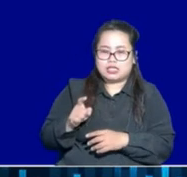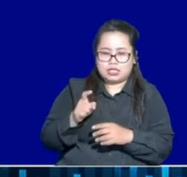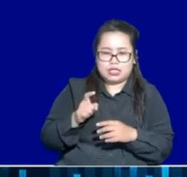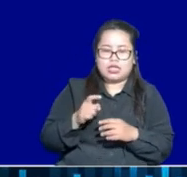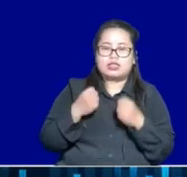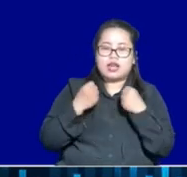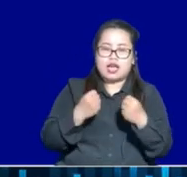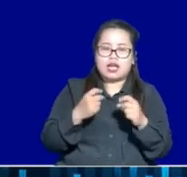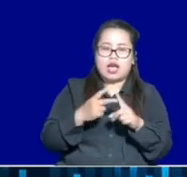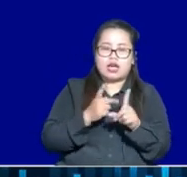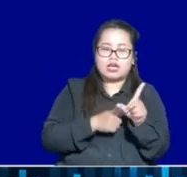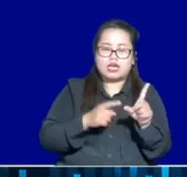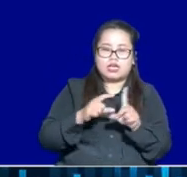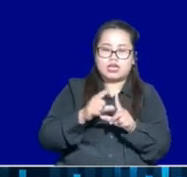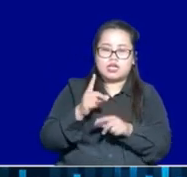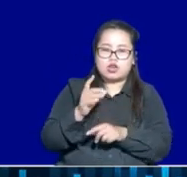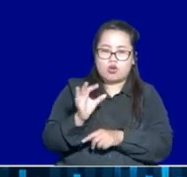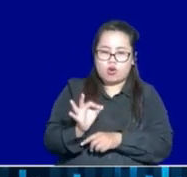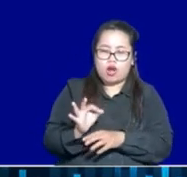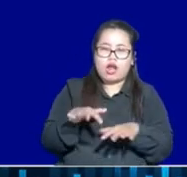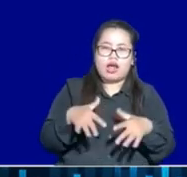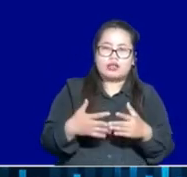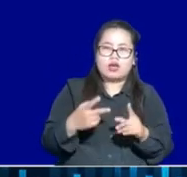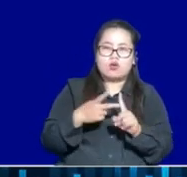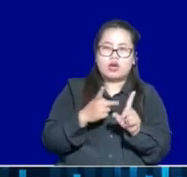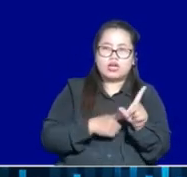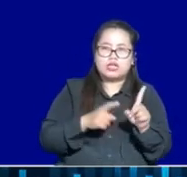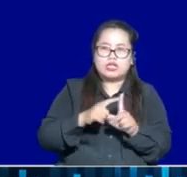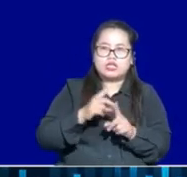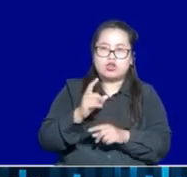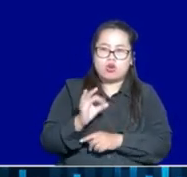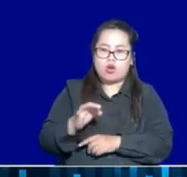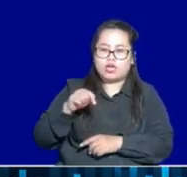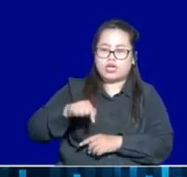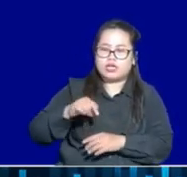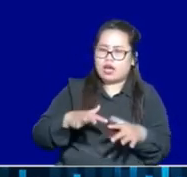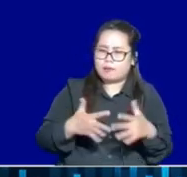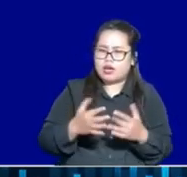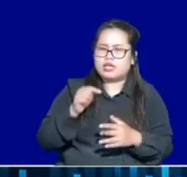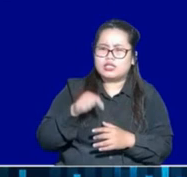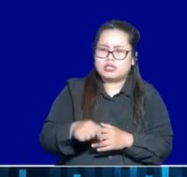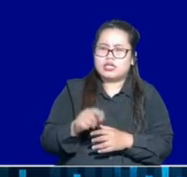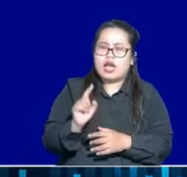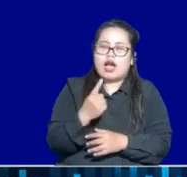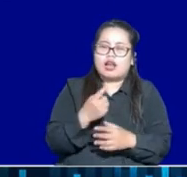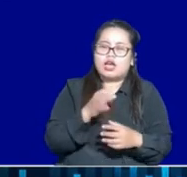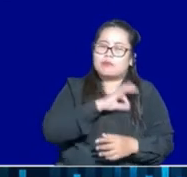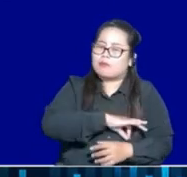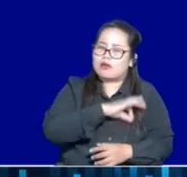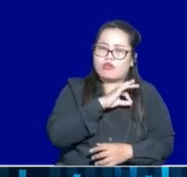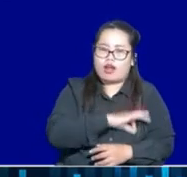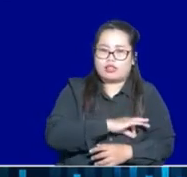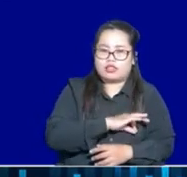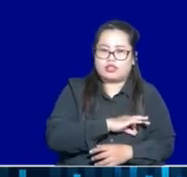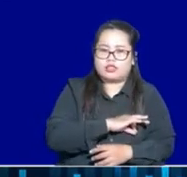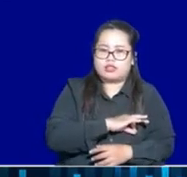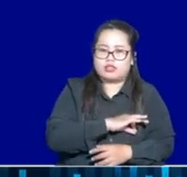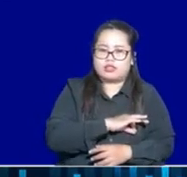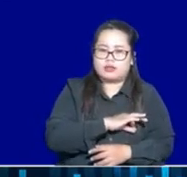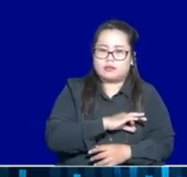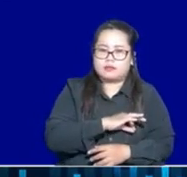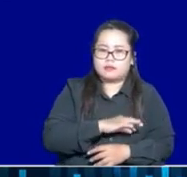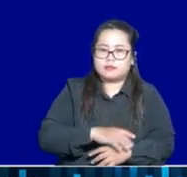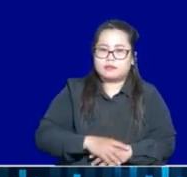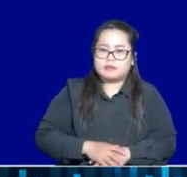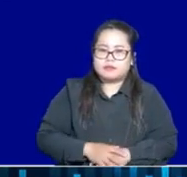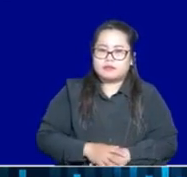Hydro is an amazingly useful thing. It has the advantage that, with a dam, it's dispatchable. So you